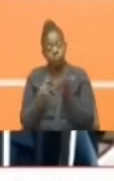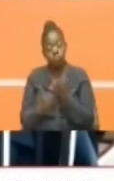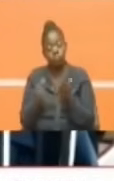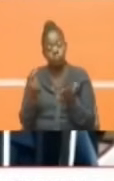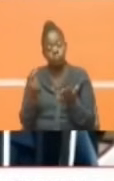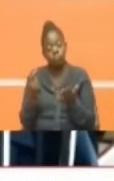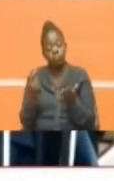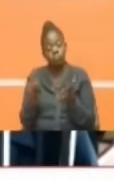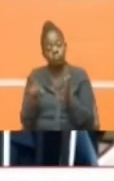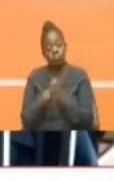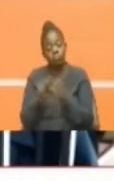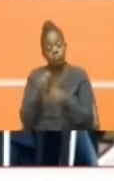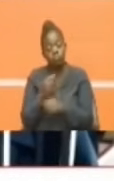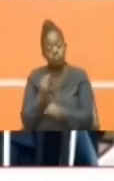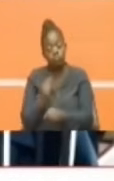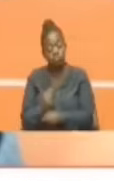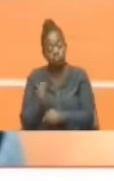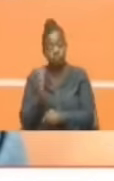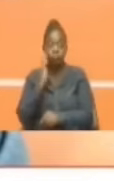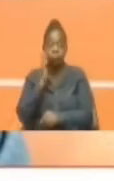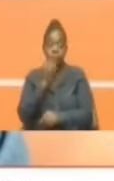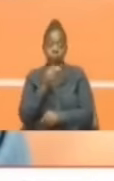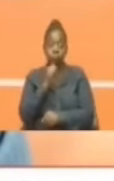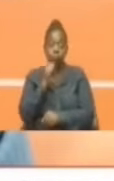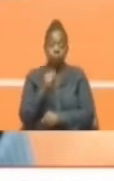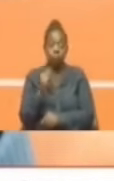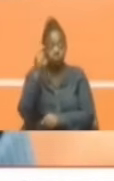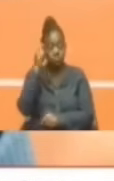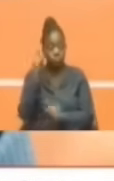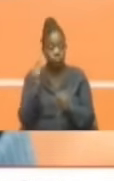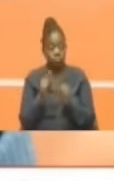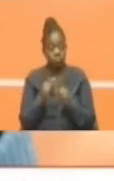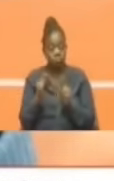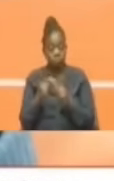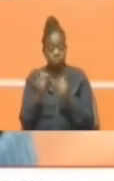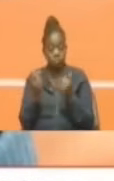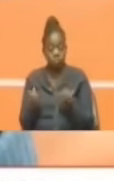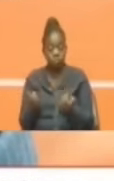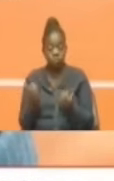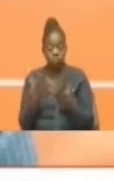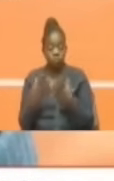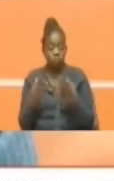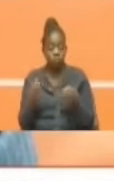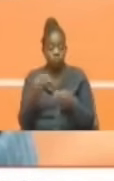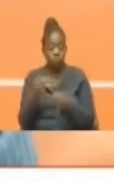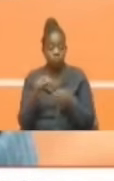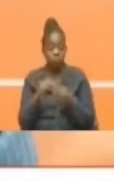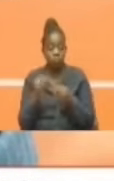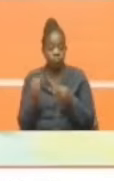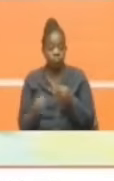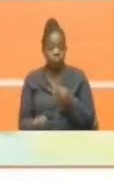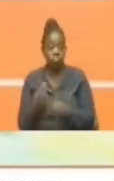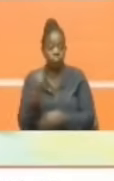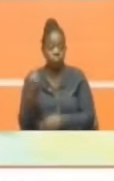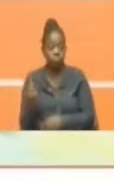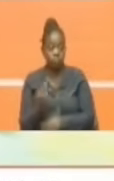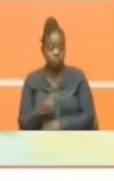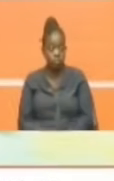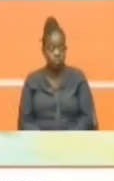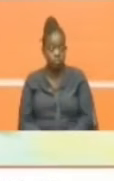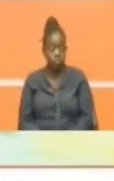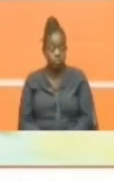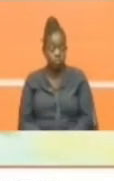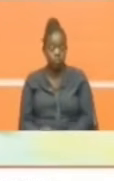lusat, binadu undu asaside. Mzee awoli, rovuli mba itamo. Sabe, no, lukufila mtawaniwe. Yeka. But the